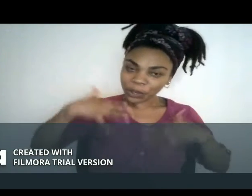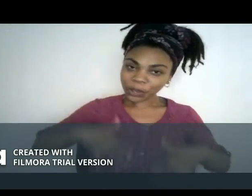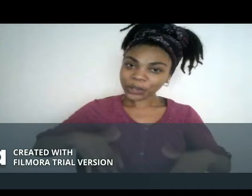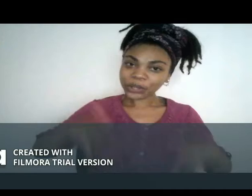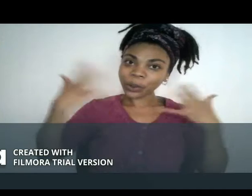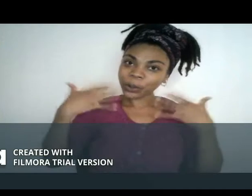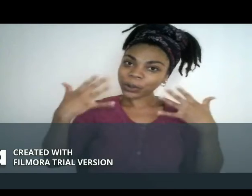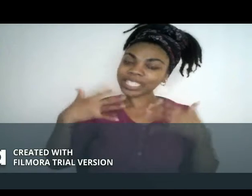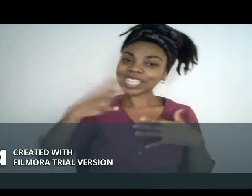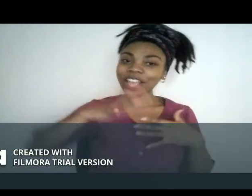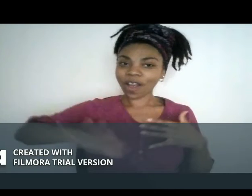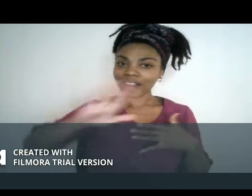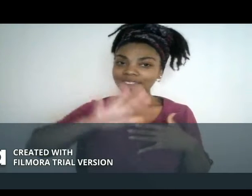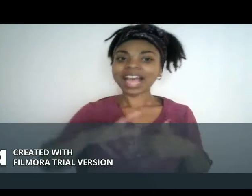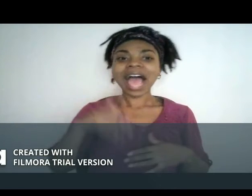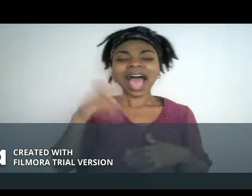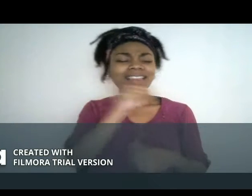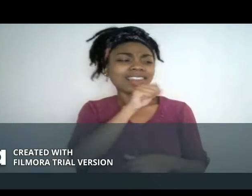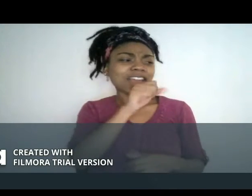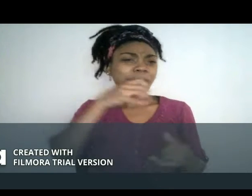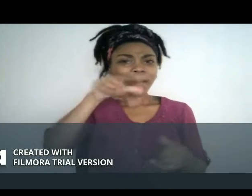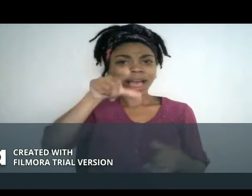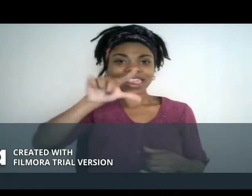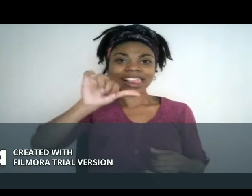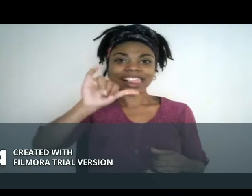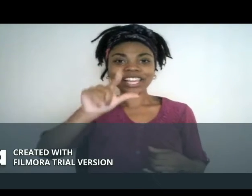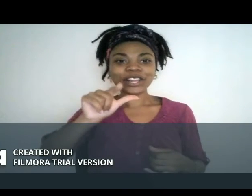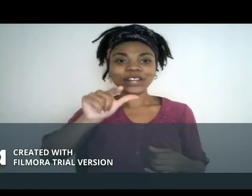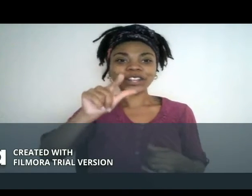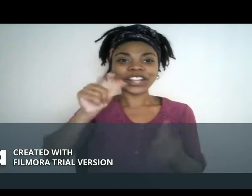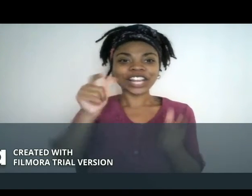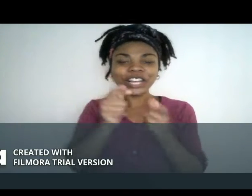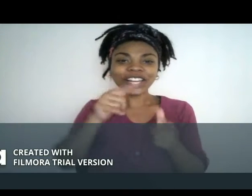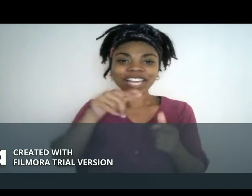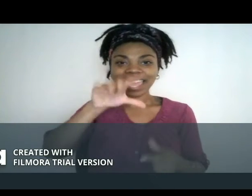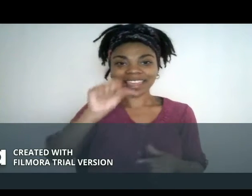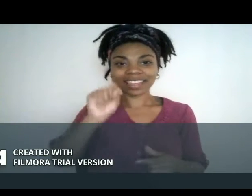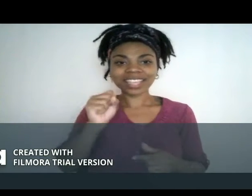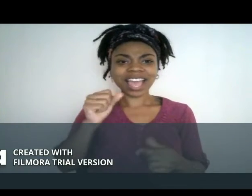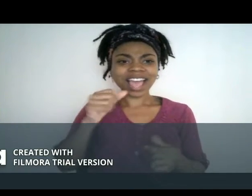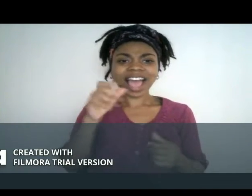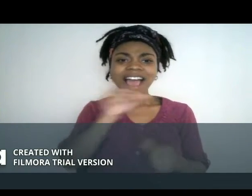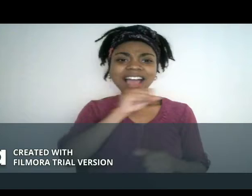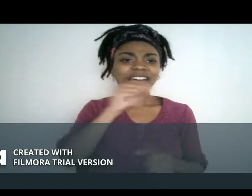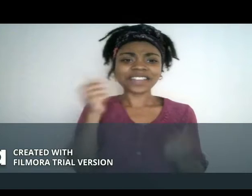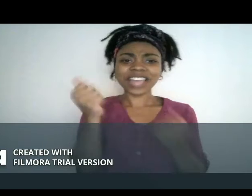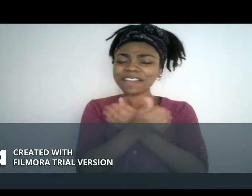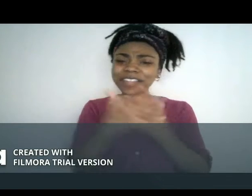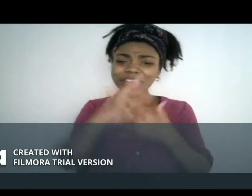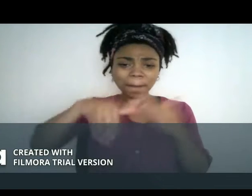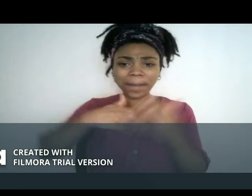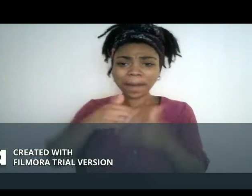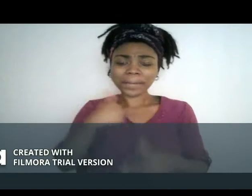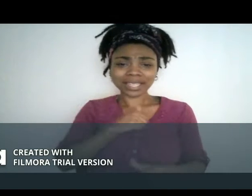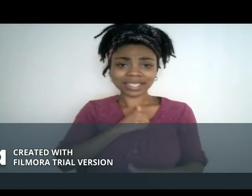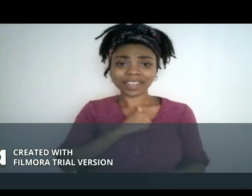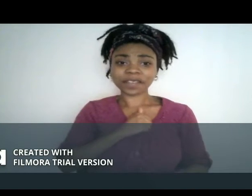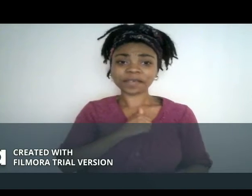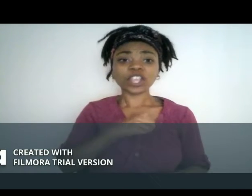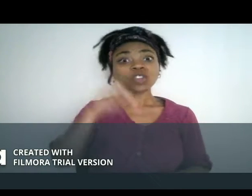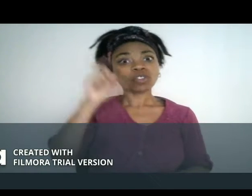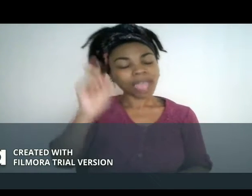I love my little legs. I love my skin color. I love my everything about myself. You got to do